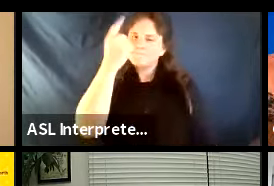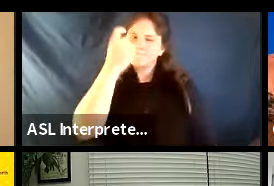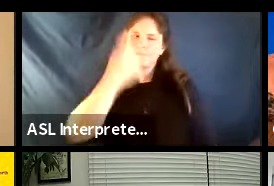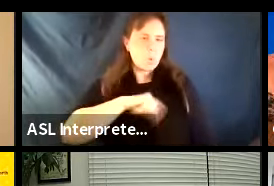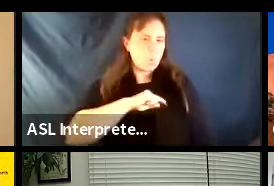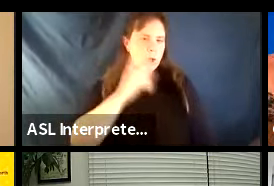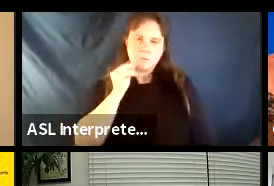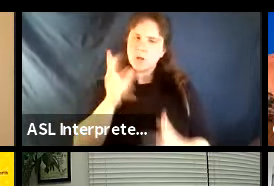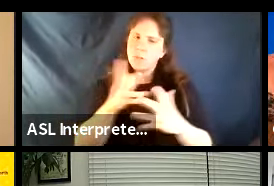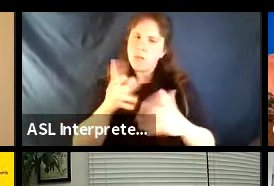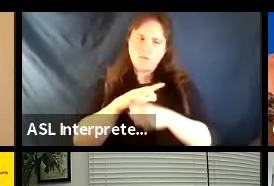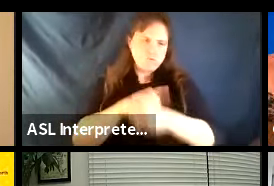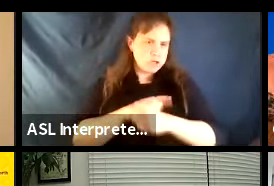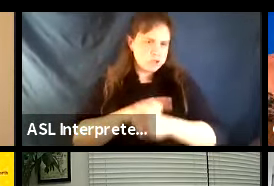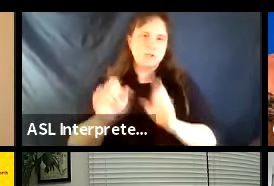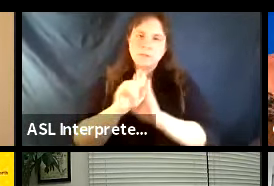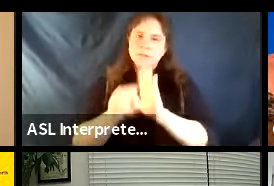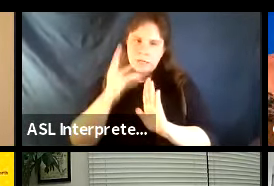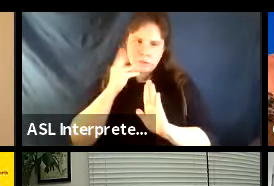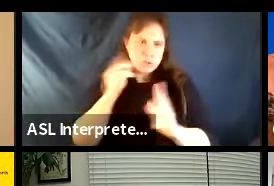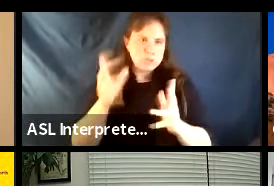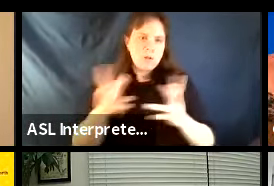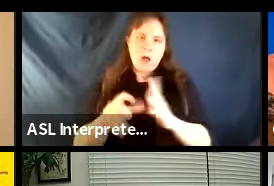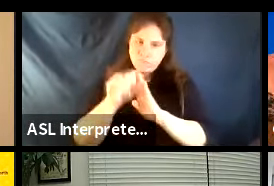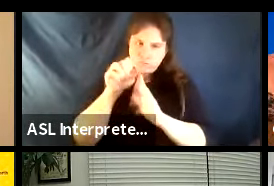and I know the state's under tremendous pressure. They're doing the best they